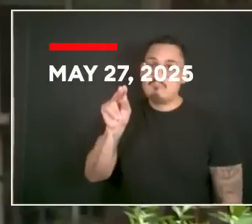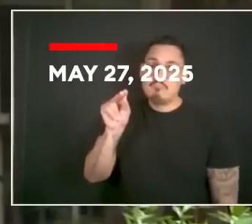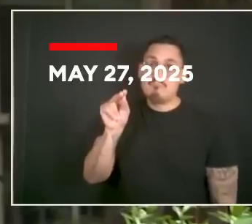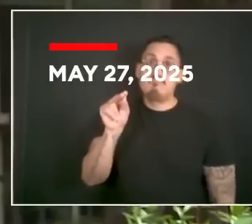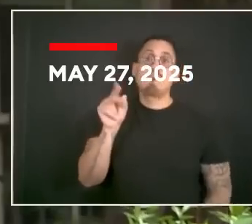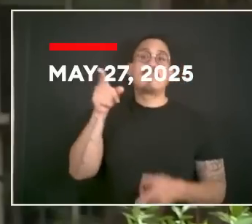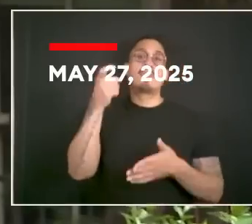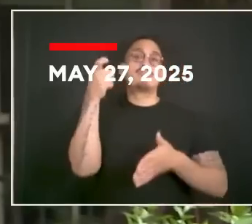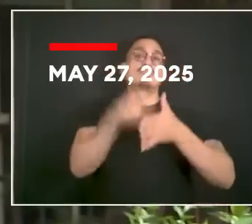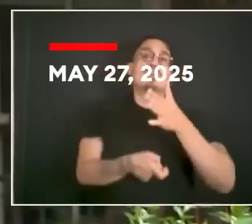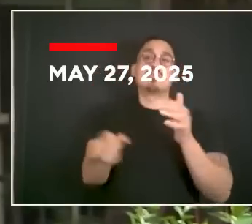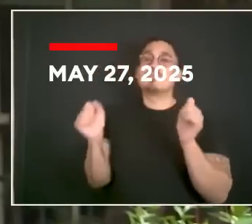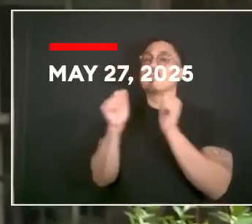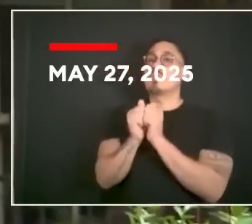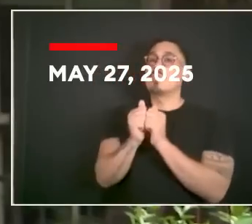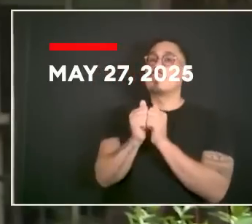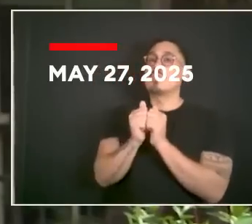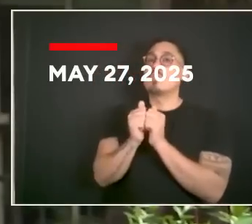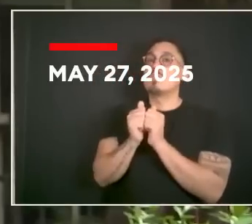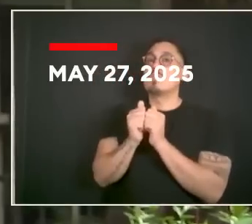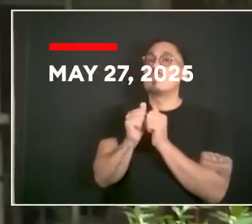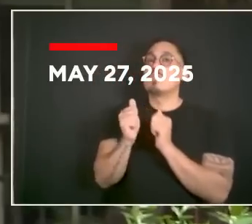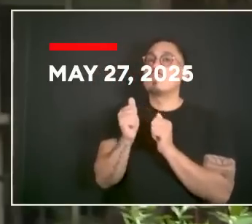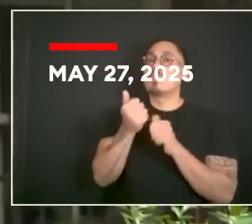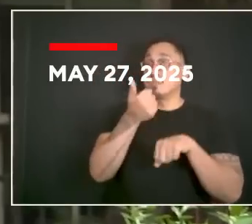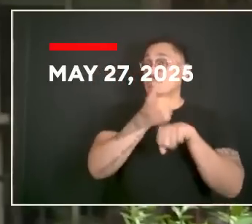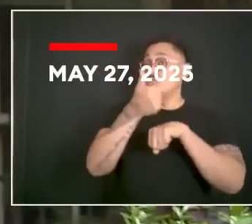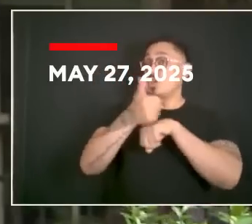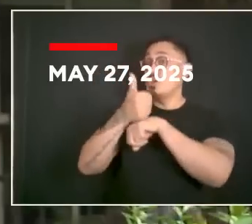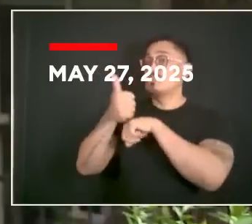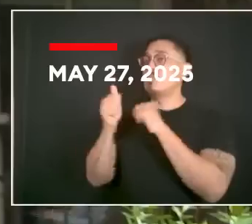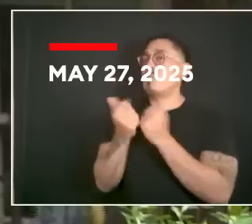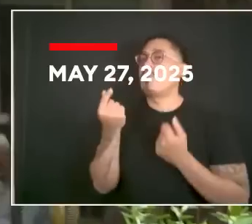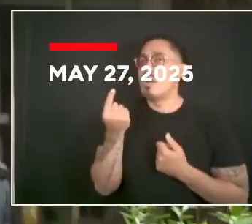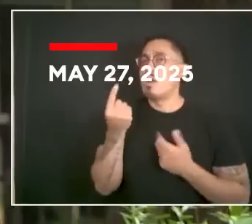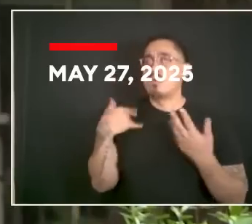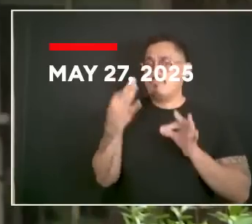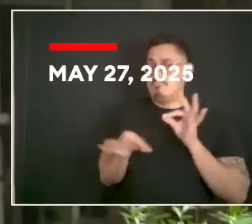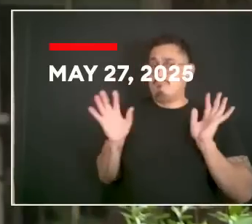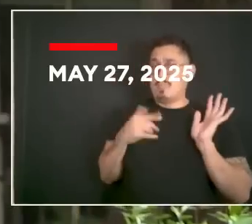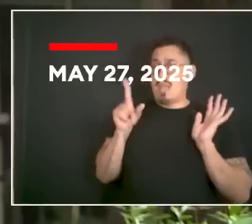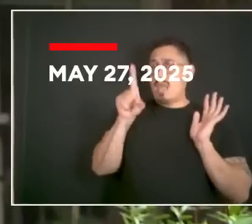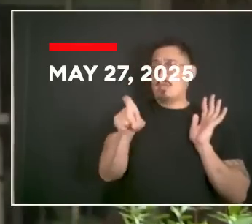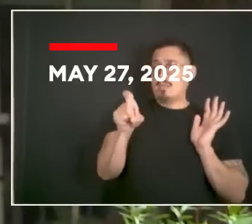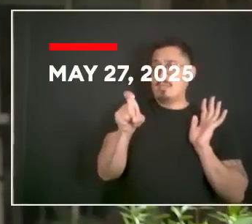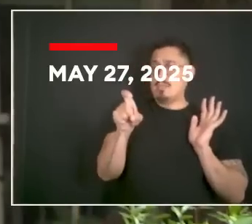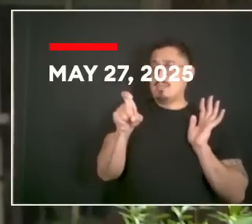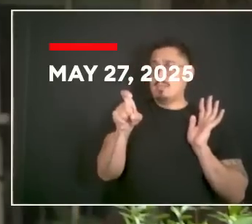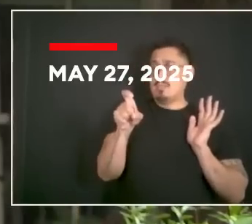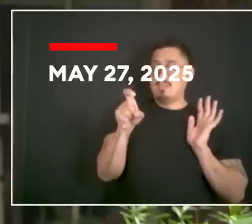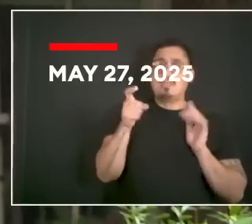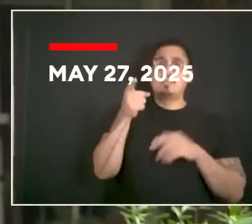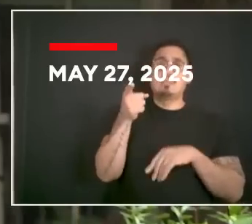with, there were 3 charges. But was he charged with carrying a gun? That's just... Not carrying, no, it's a third-degree possession. Okay, possession.